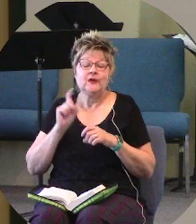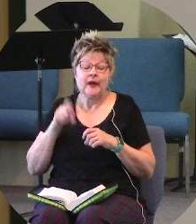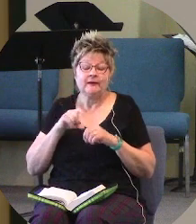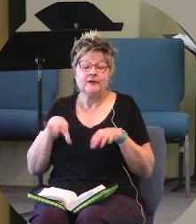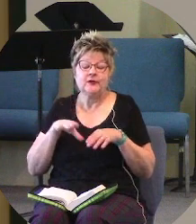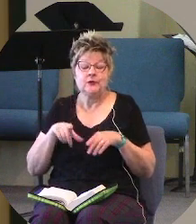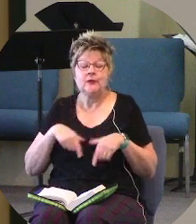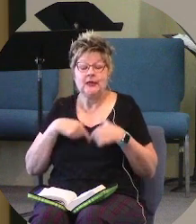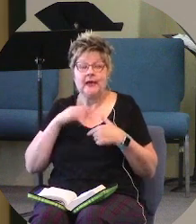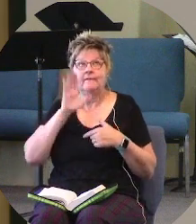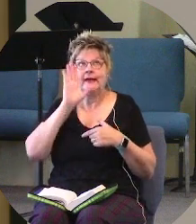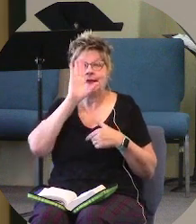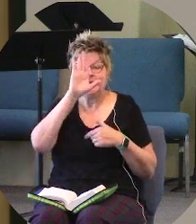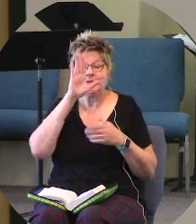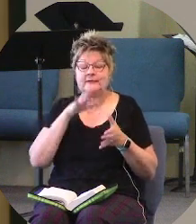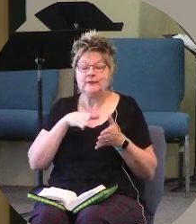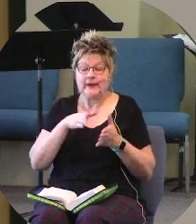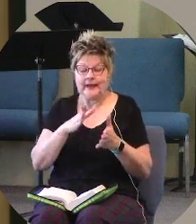way.